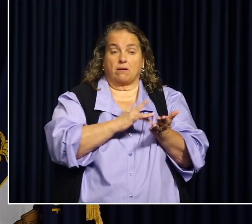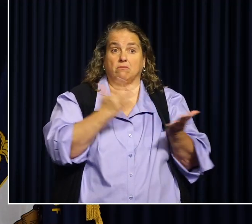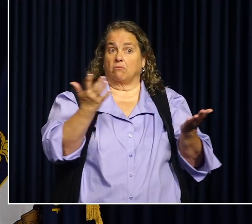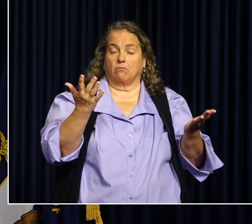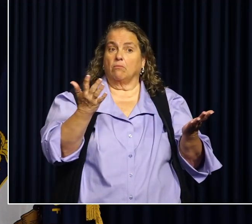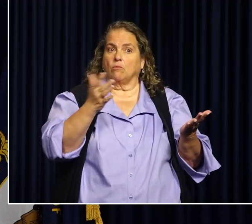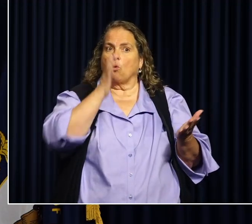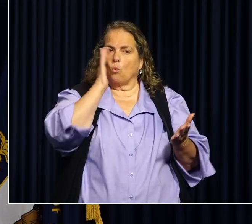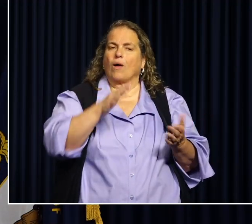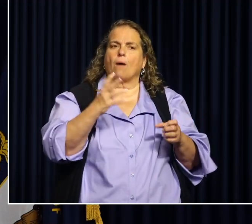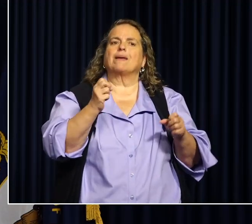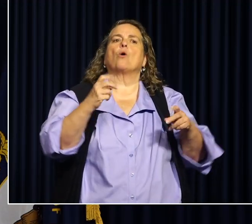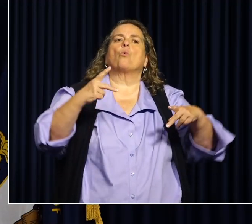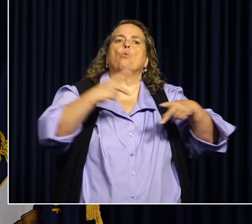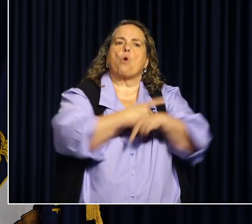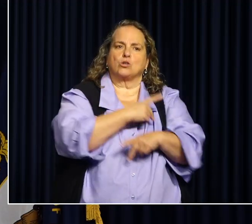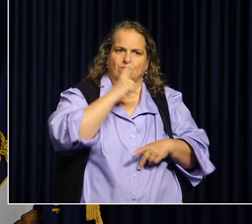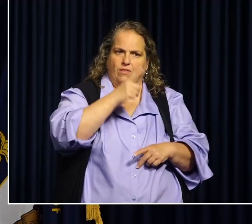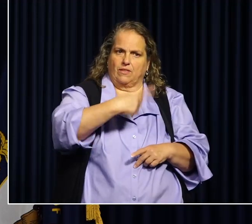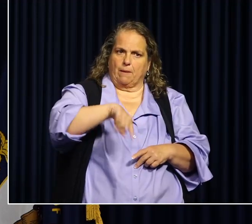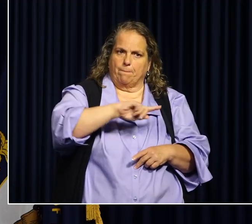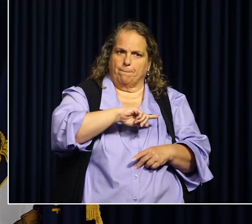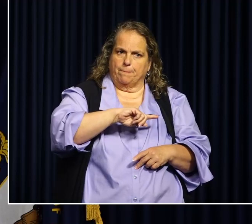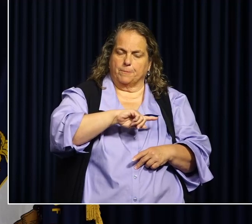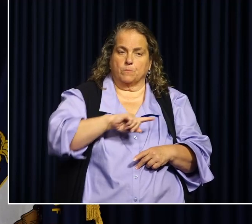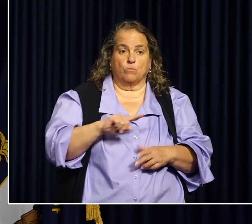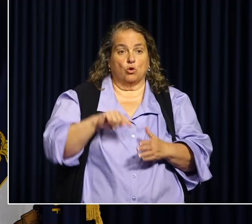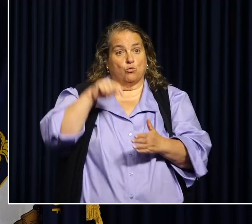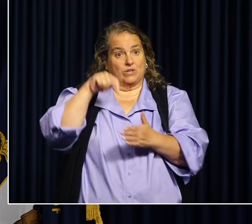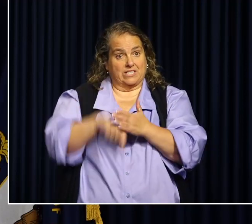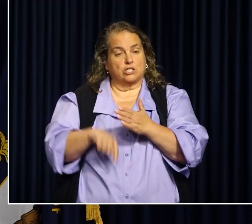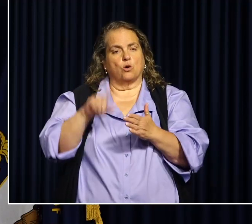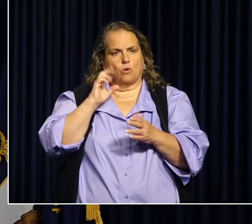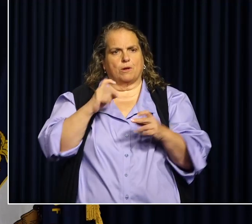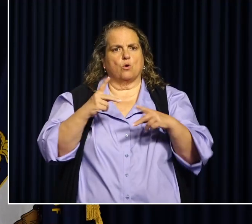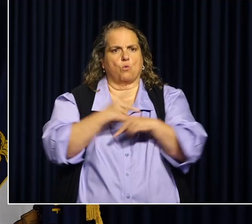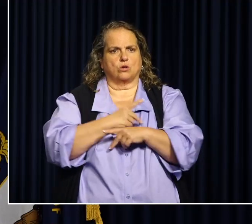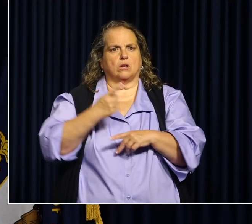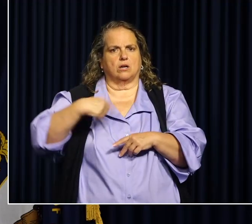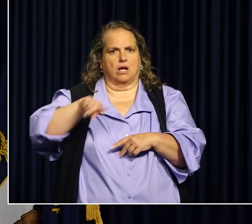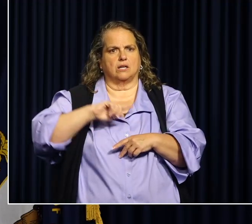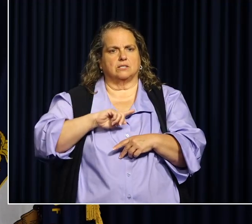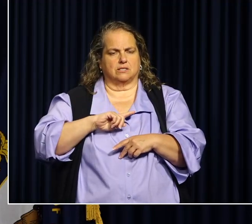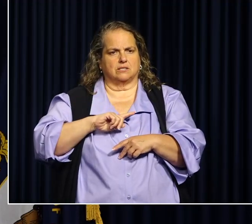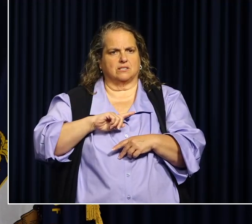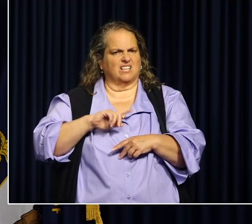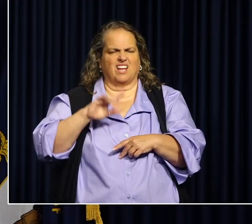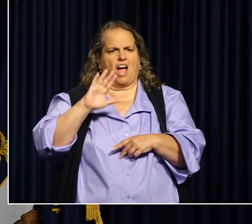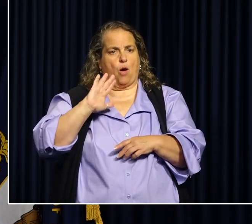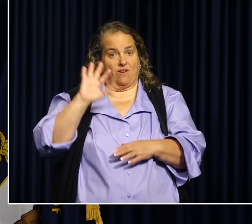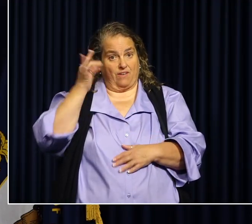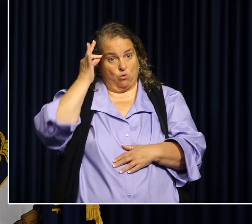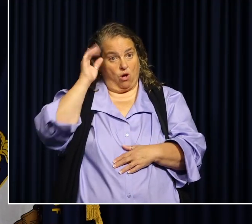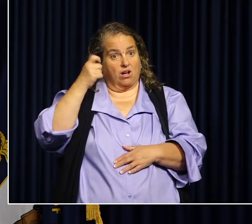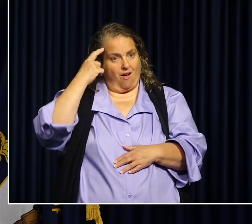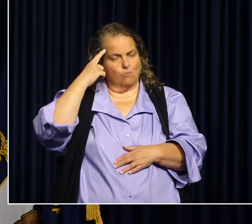was willing to do it when we had a recession, not doing it in a global pandemic, I believe would be malpractice by our federal